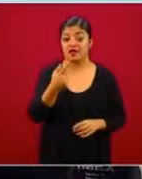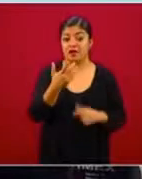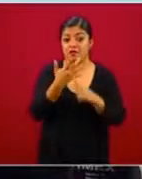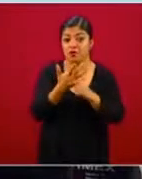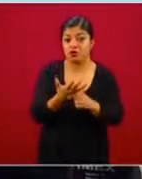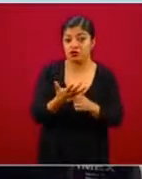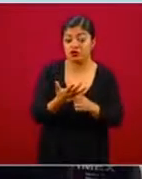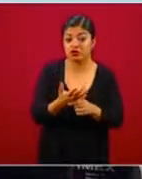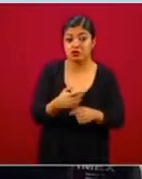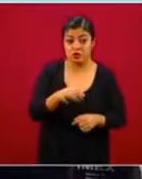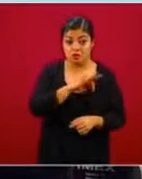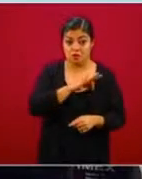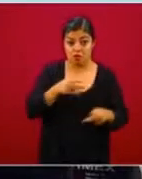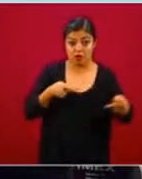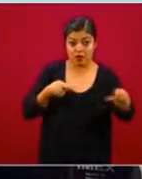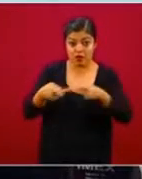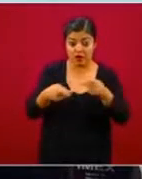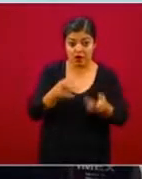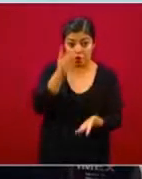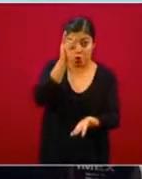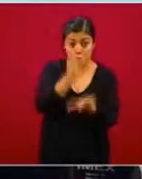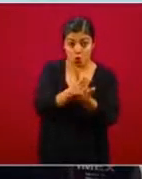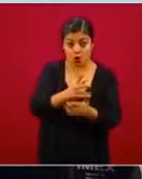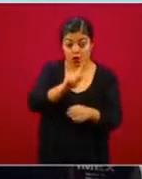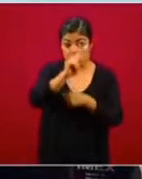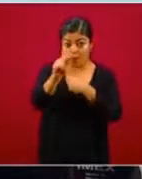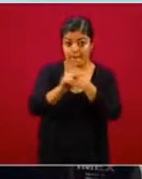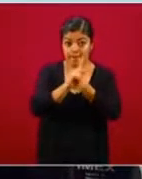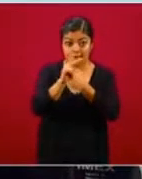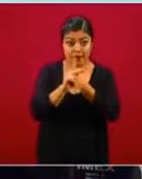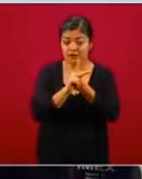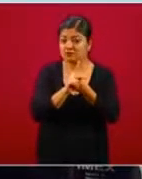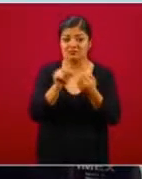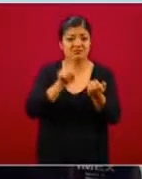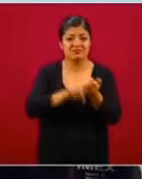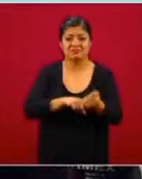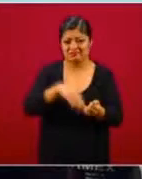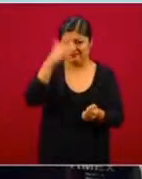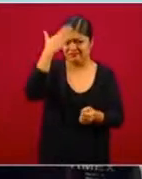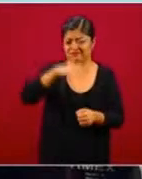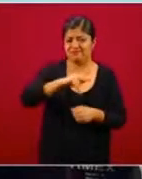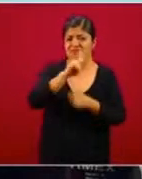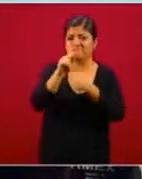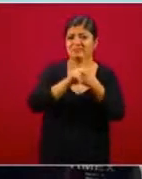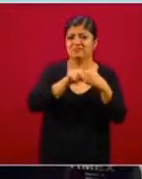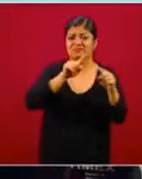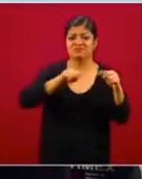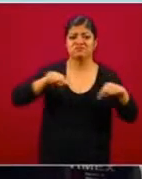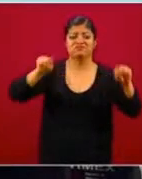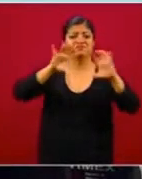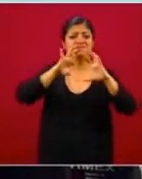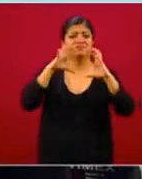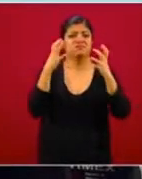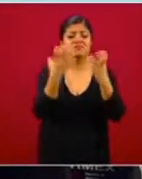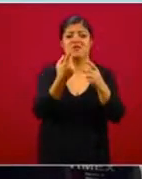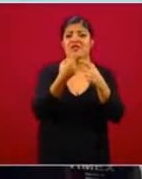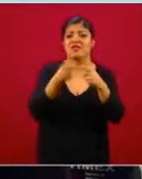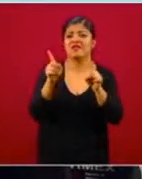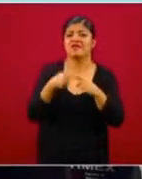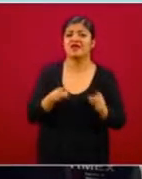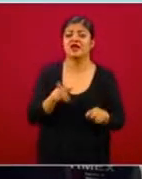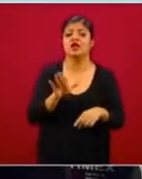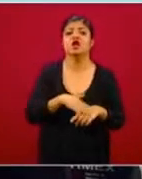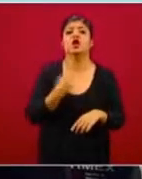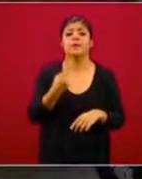hacer predicciones We said para un solo we país can't cuando make el país es projections just geográficamente for one extenso. country that is ¿Por qué so razón? Porque large. las